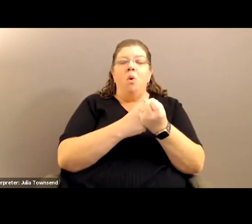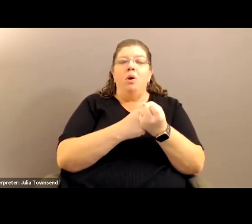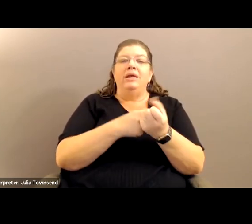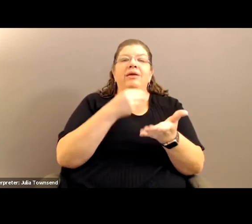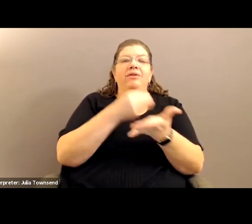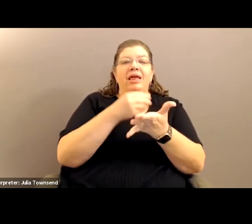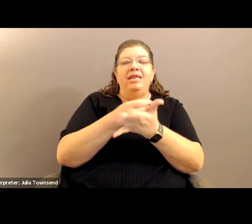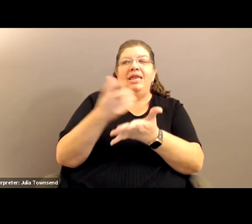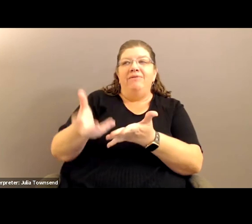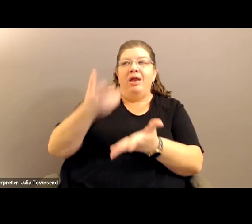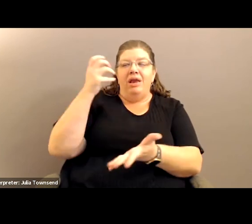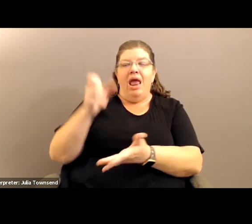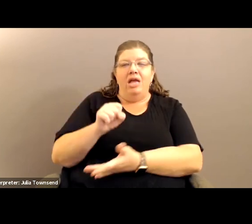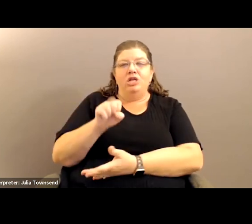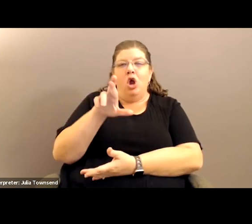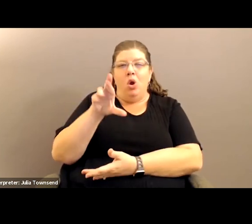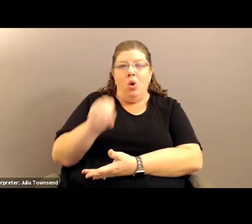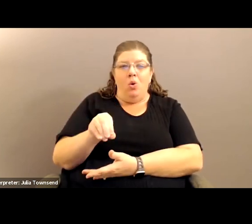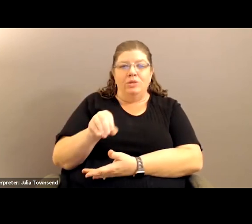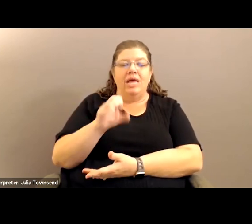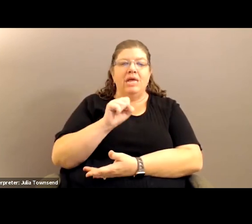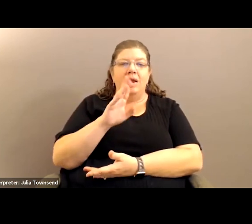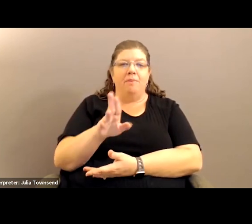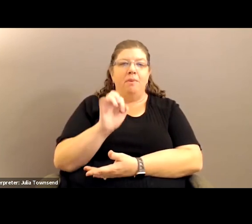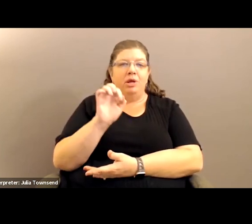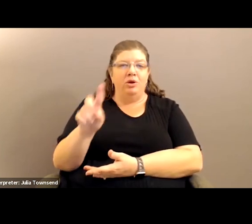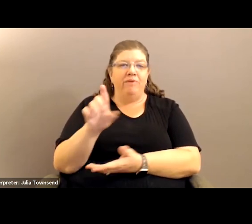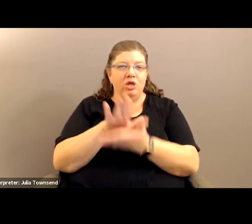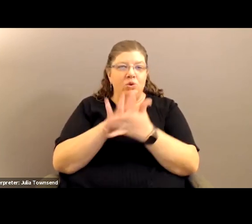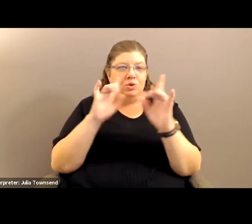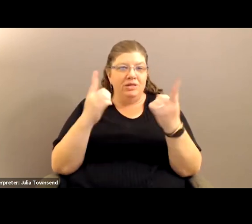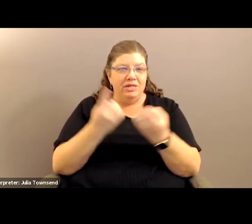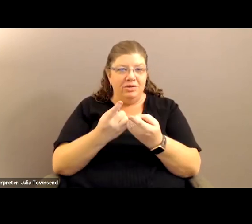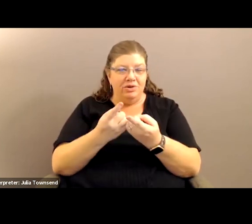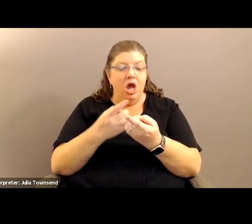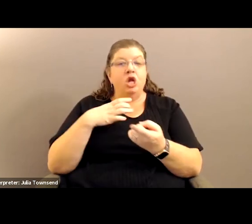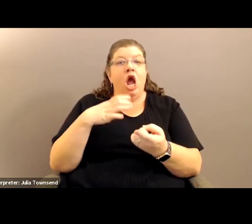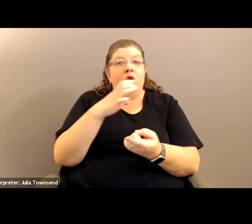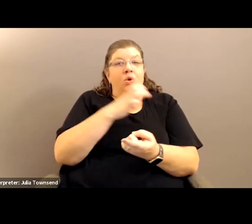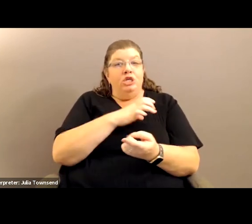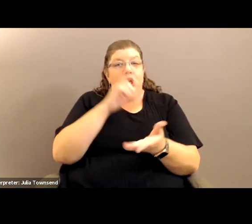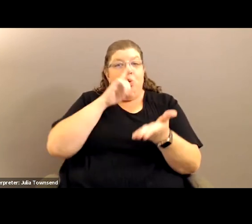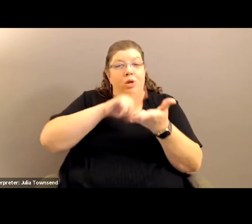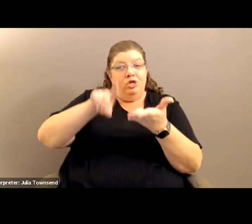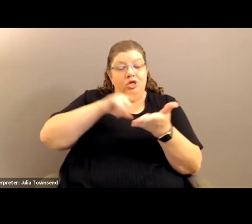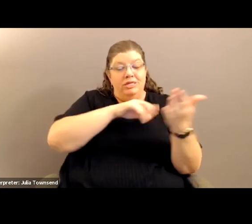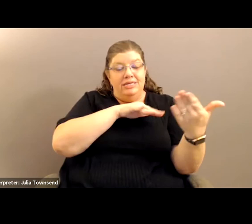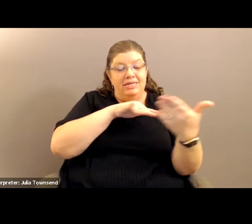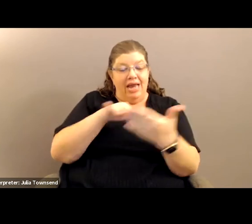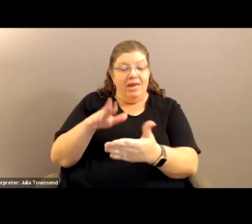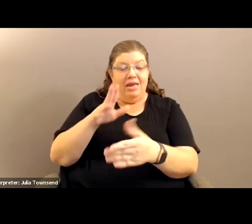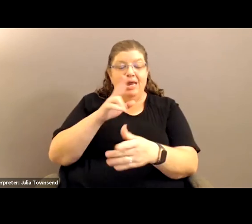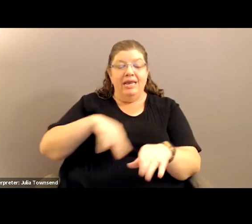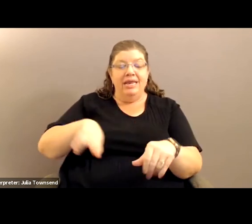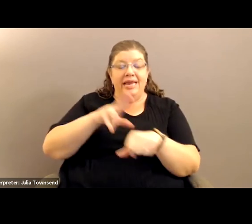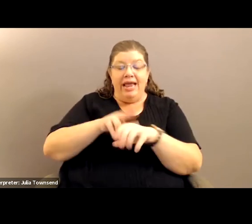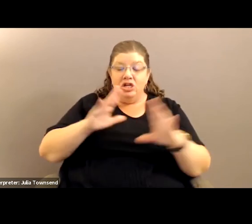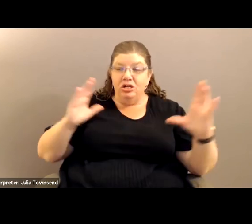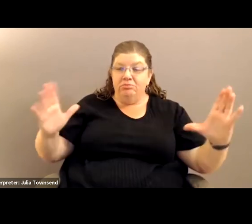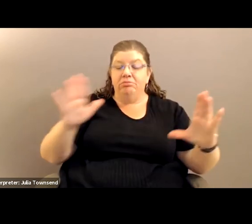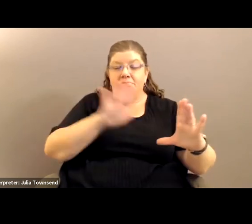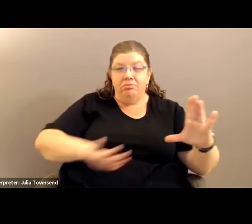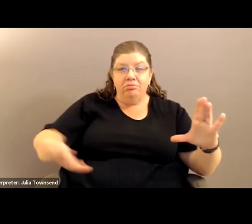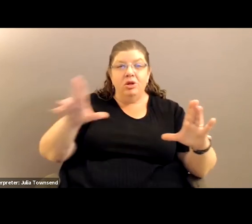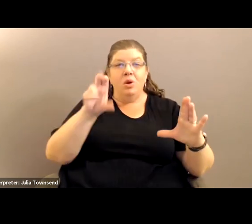unified school district a congressional research study using nationally representative sampling of u.s public schools with